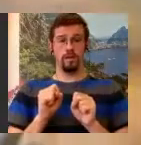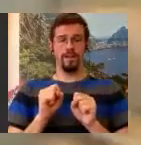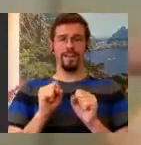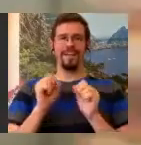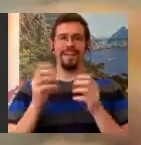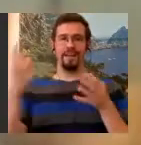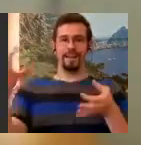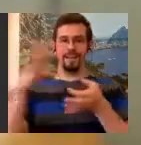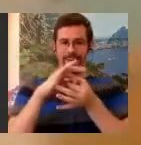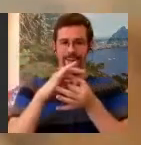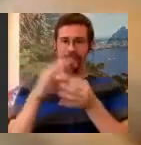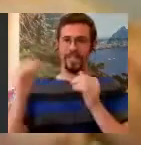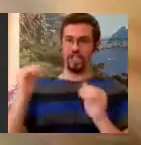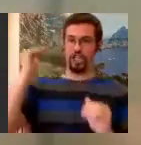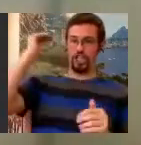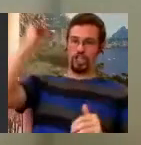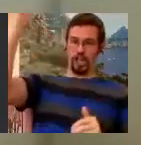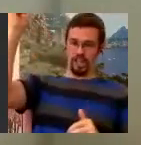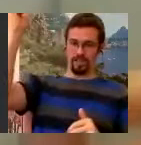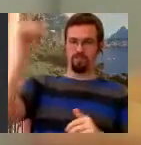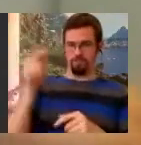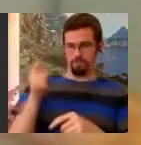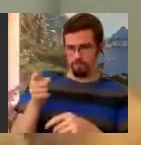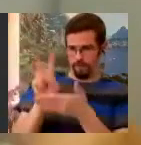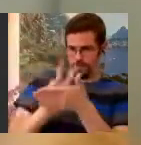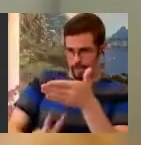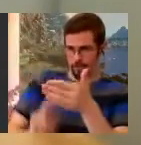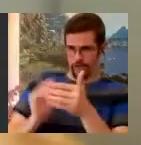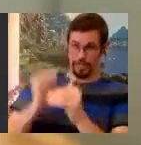in order to create something